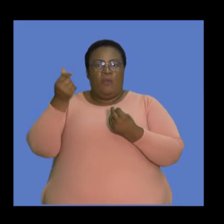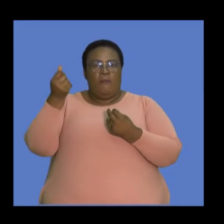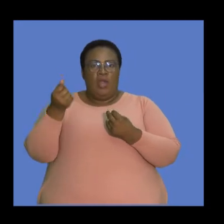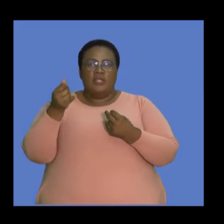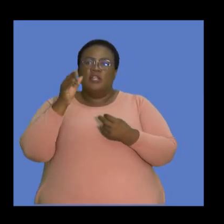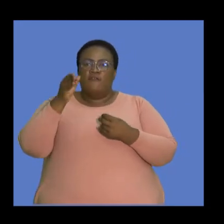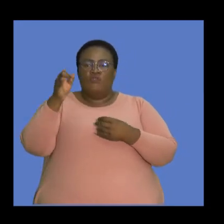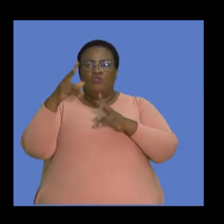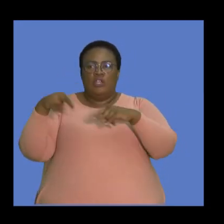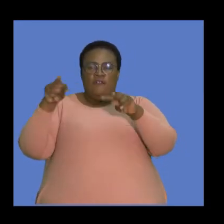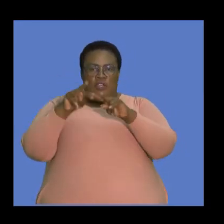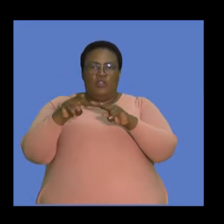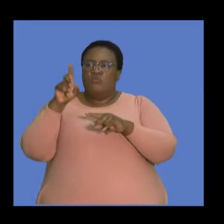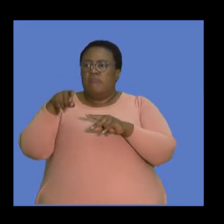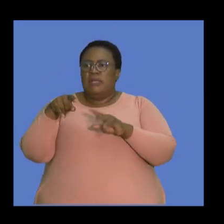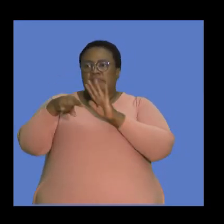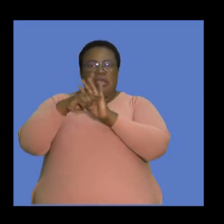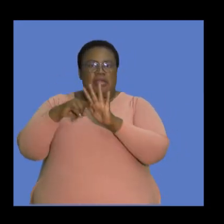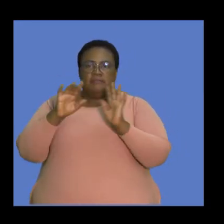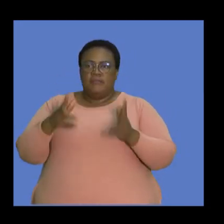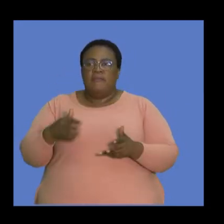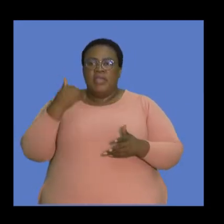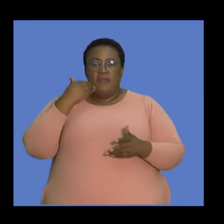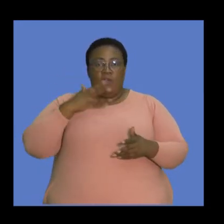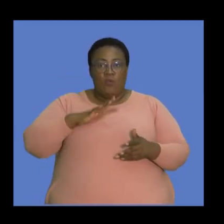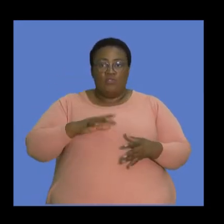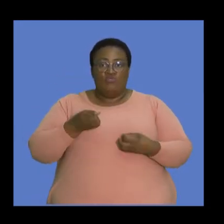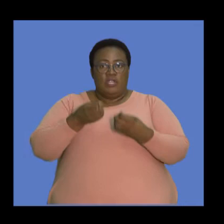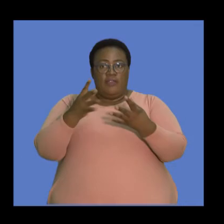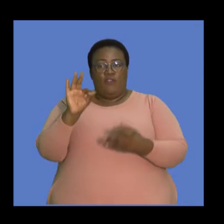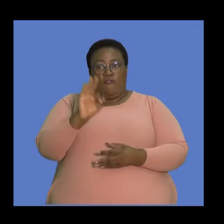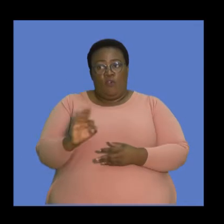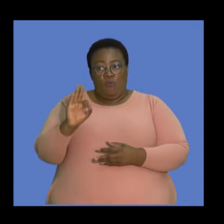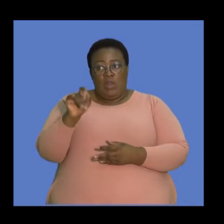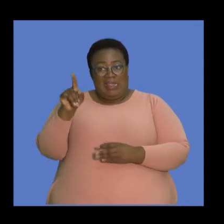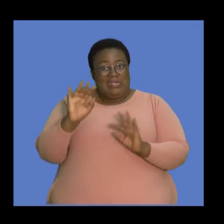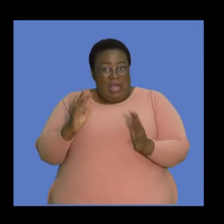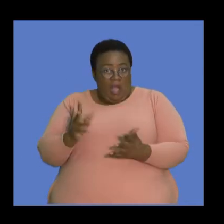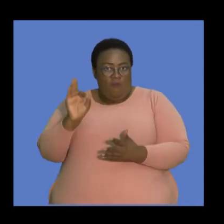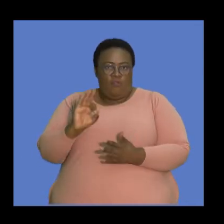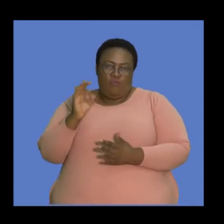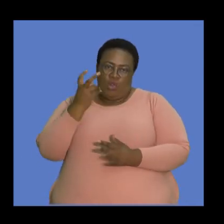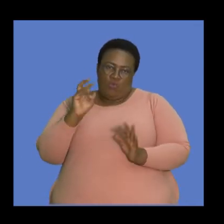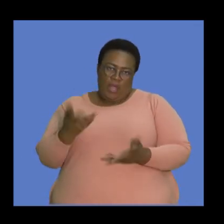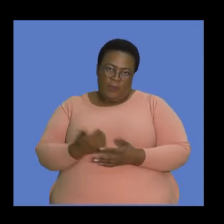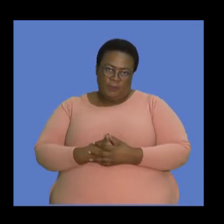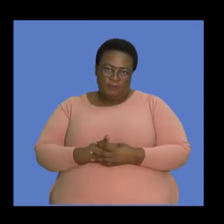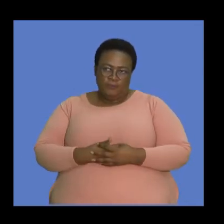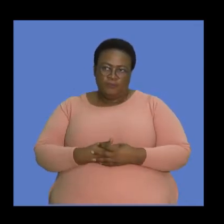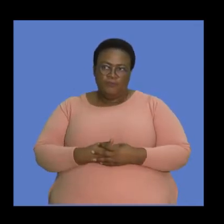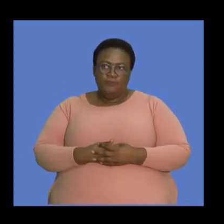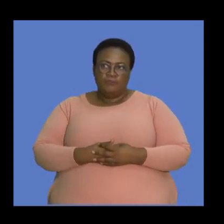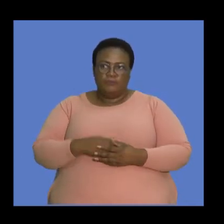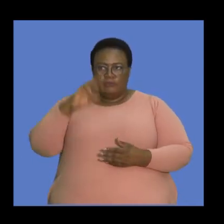new price, and then sinking fund. So you just need to subtract the two. But if I wanted to give you the formula, this is how